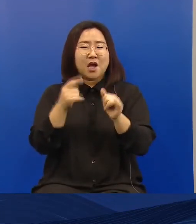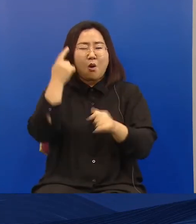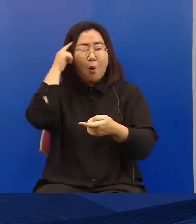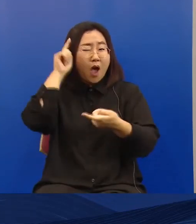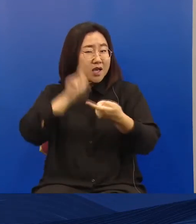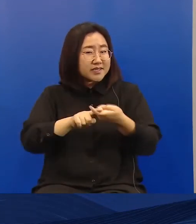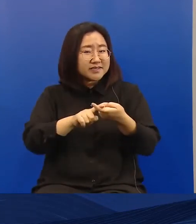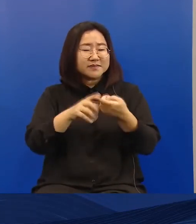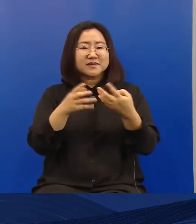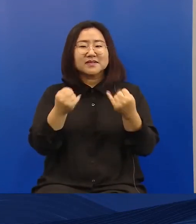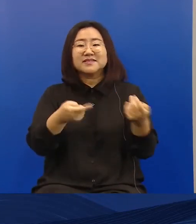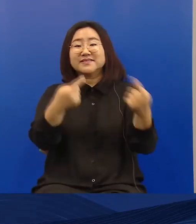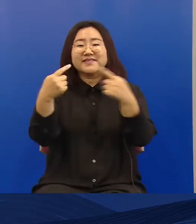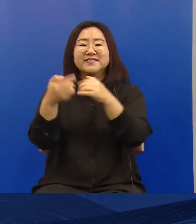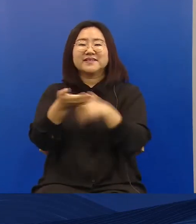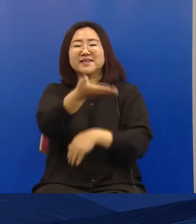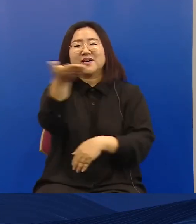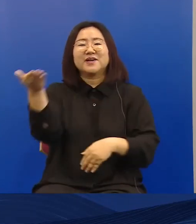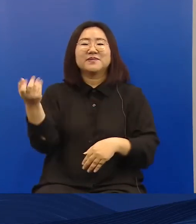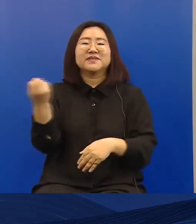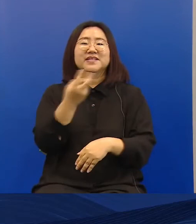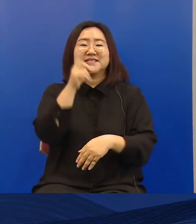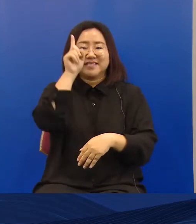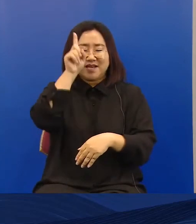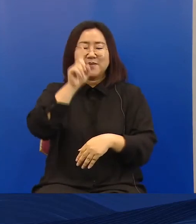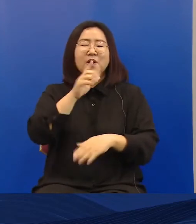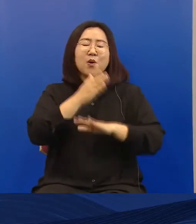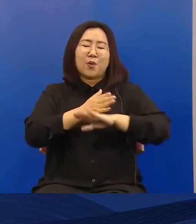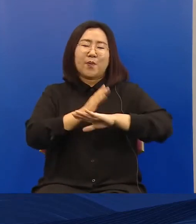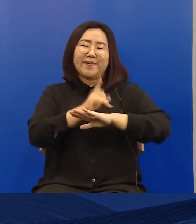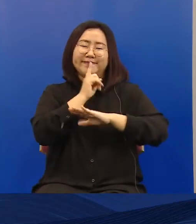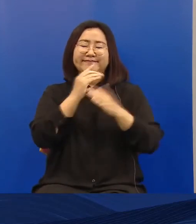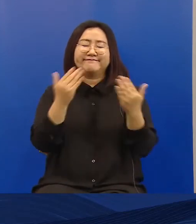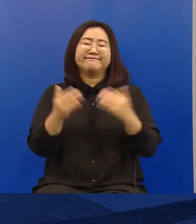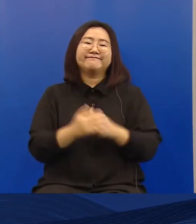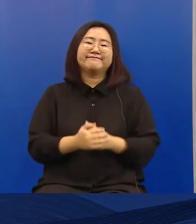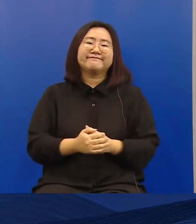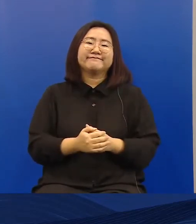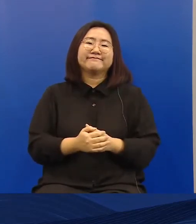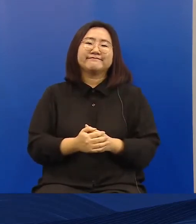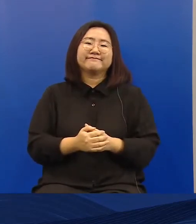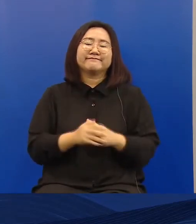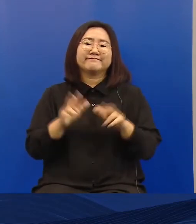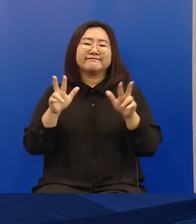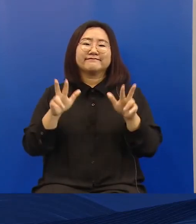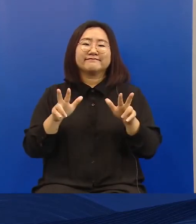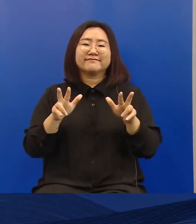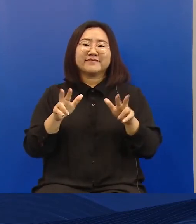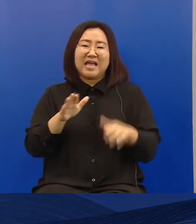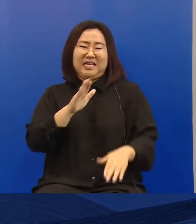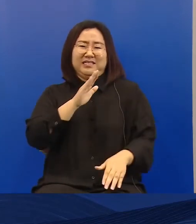today, I want to again thank you for being here out of your busy schedules.